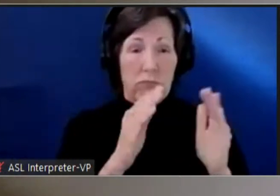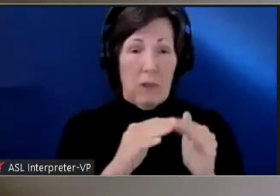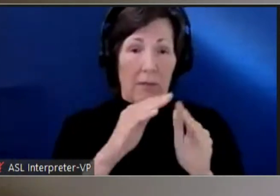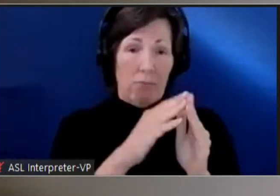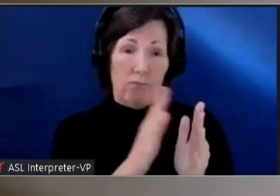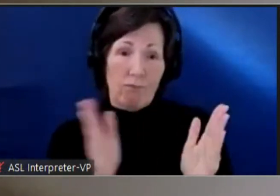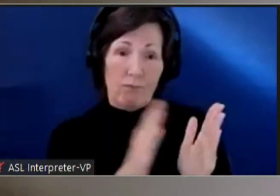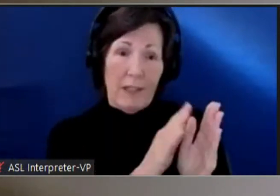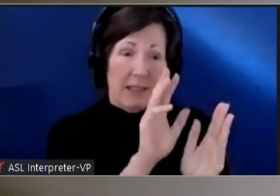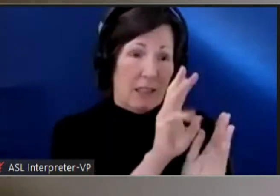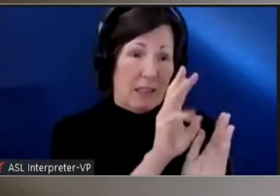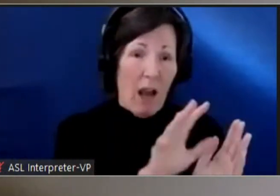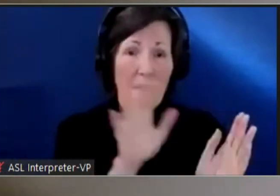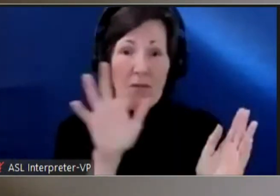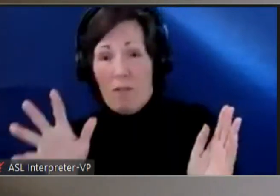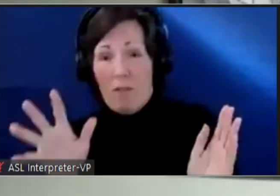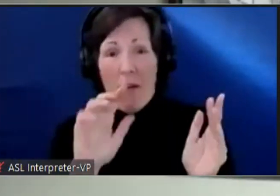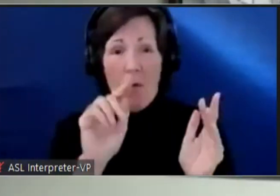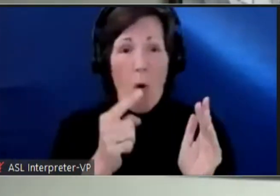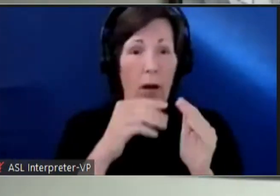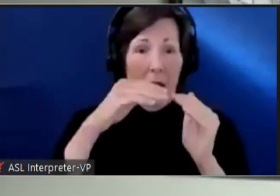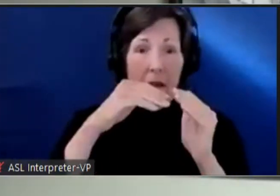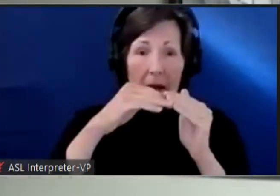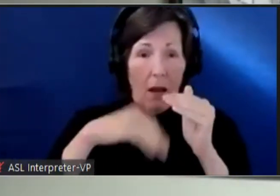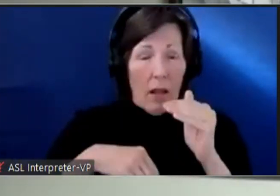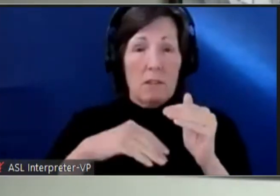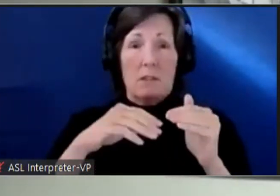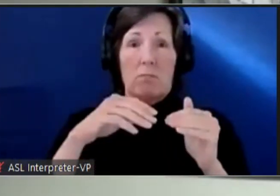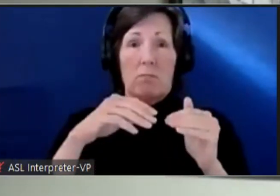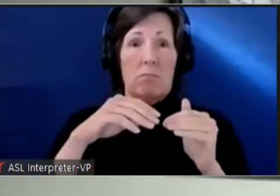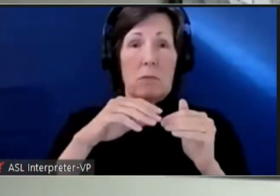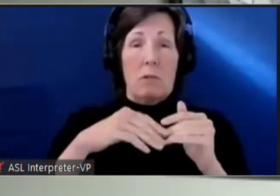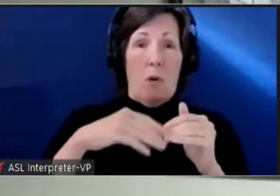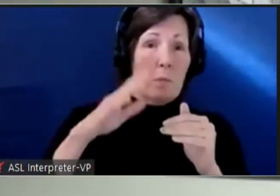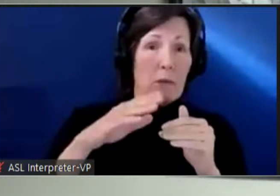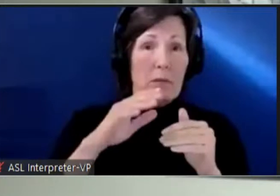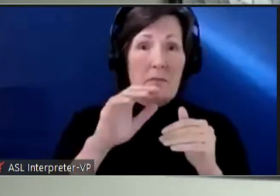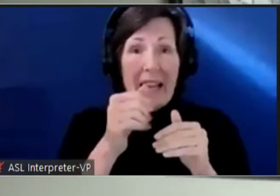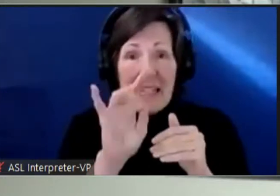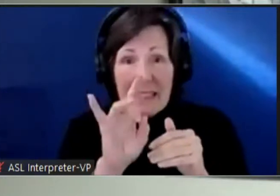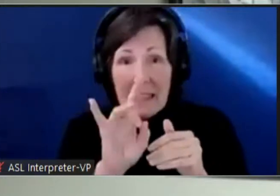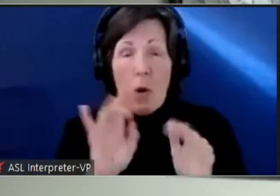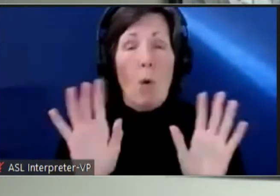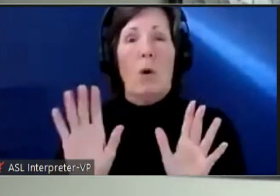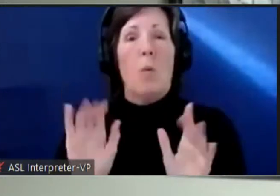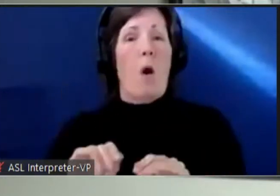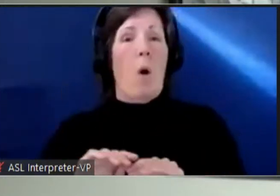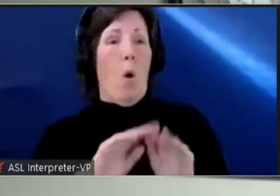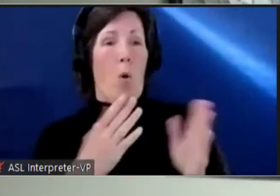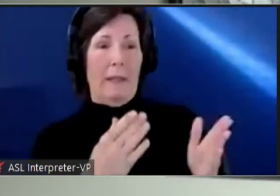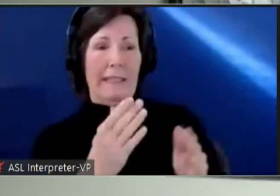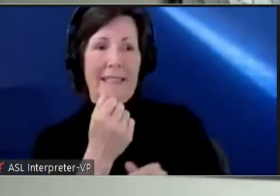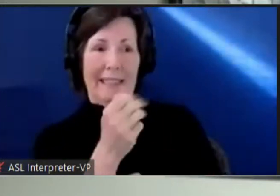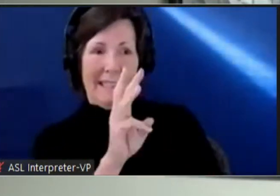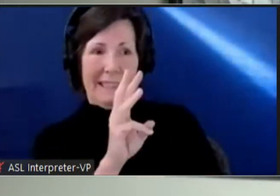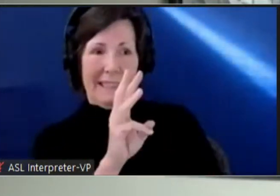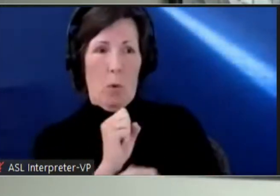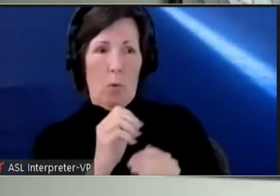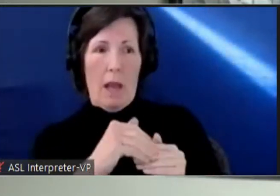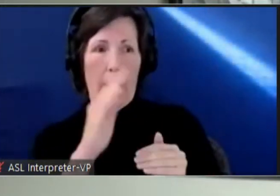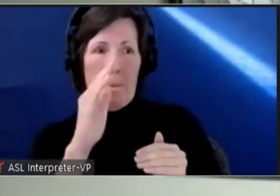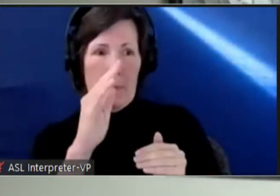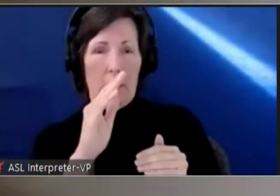of between 65 and 55? No, we'll open it to 16 and up. 16